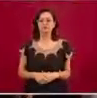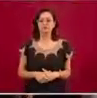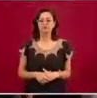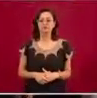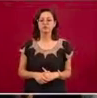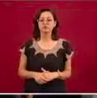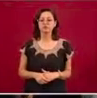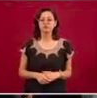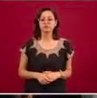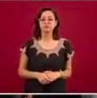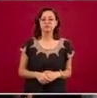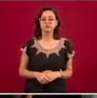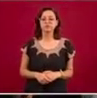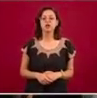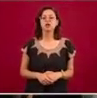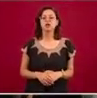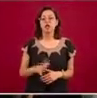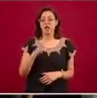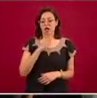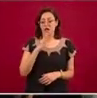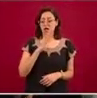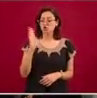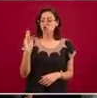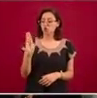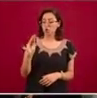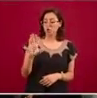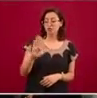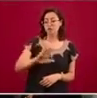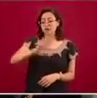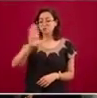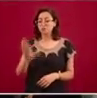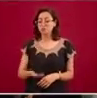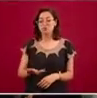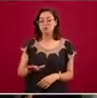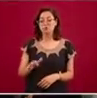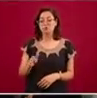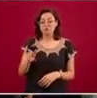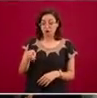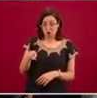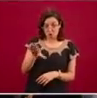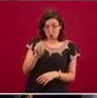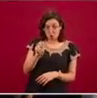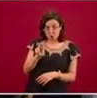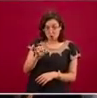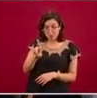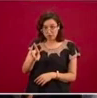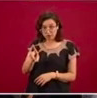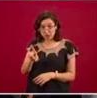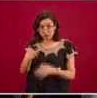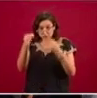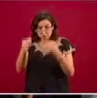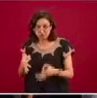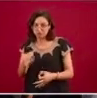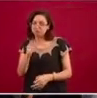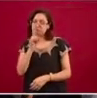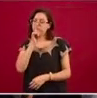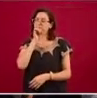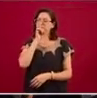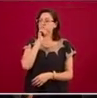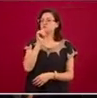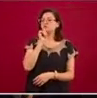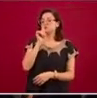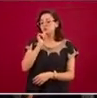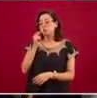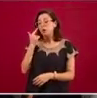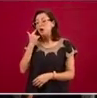minor extent that are in critical condition. We have 90 deaths that are